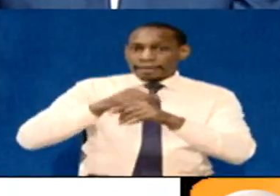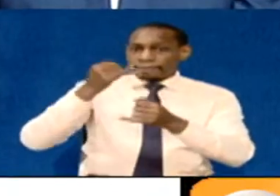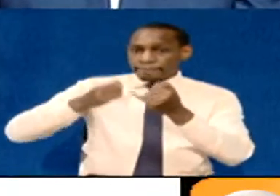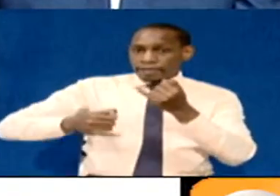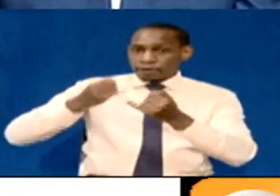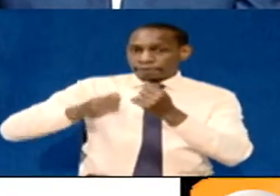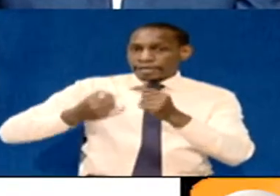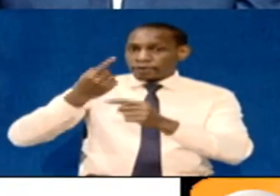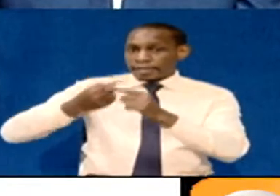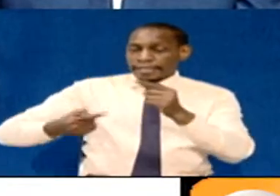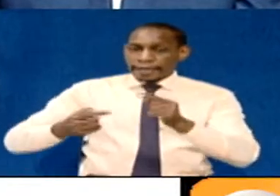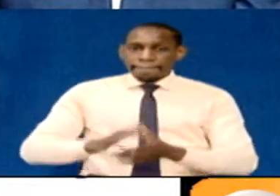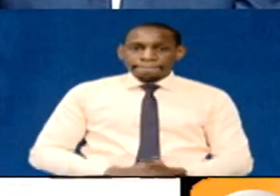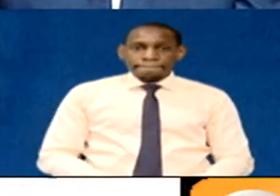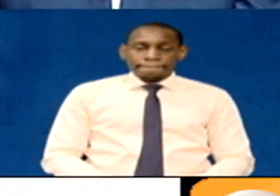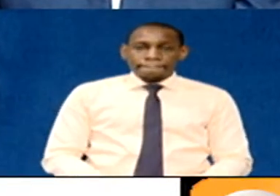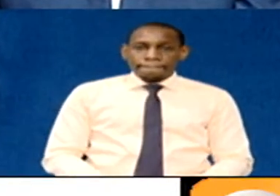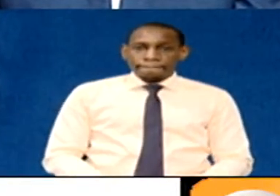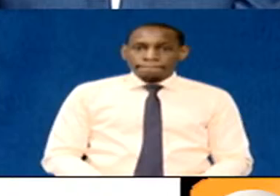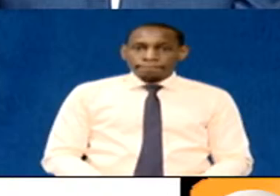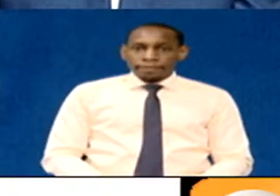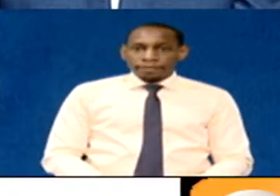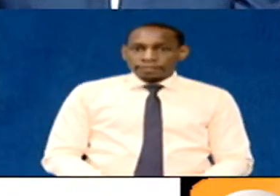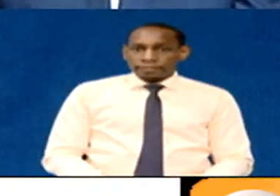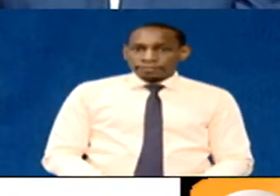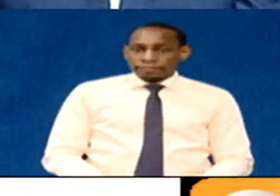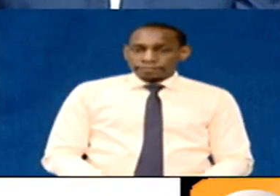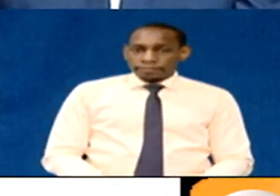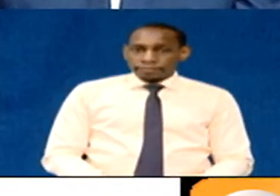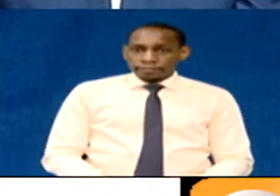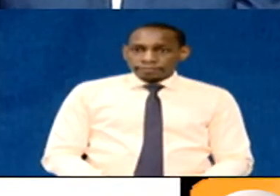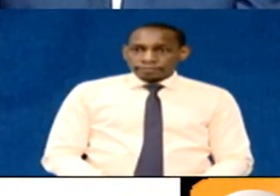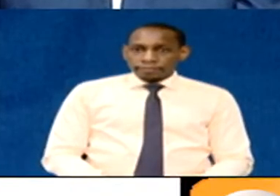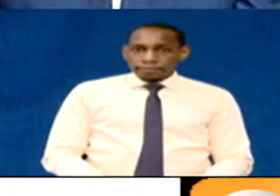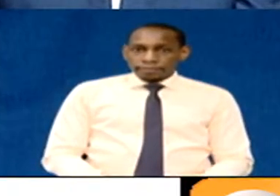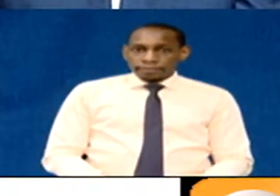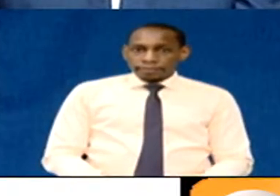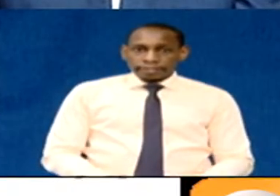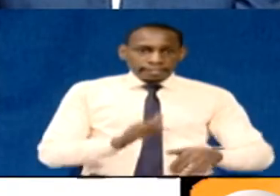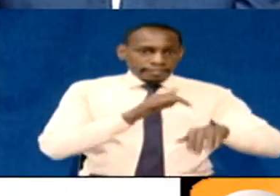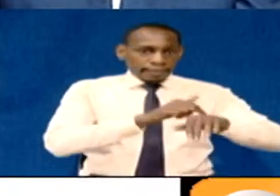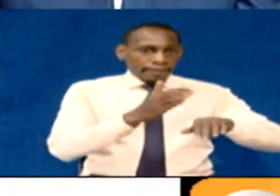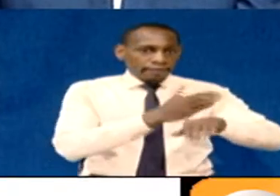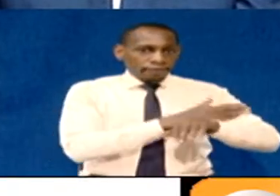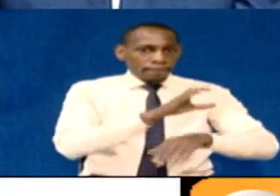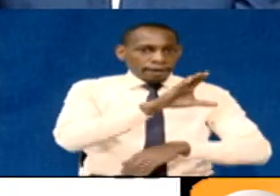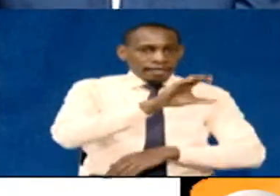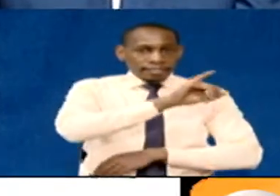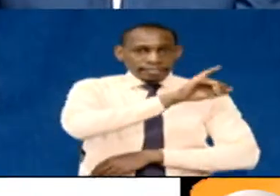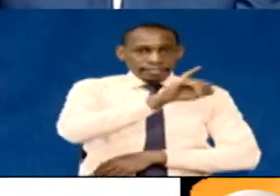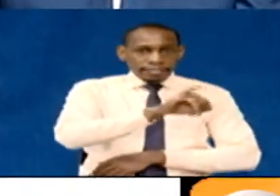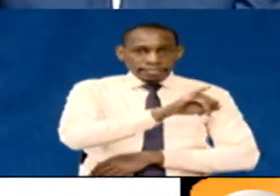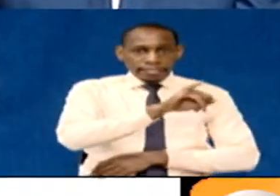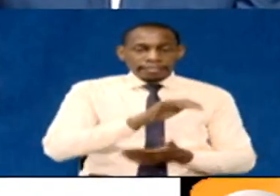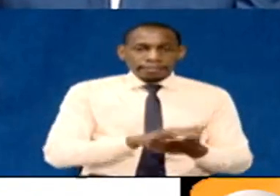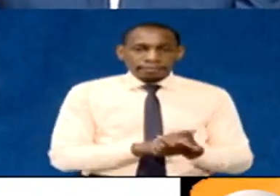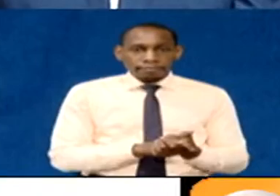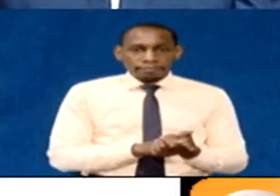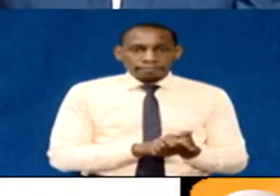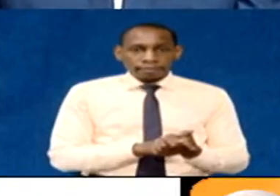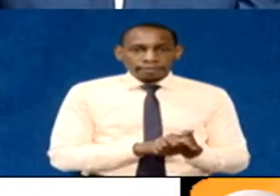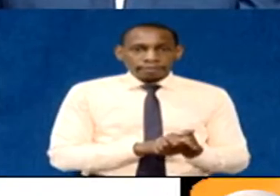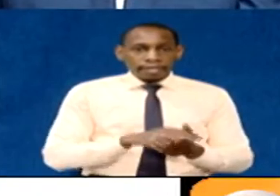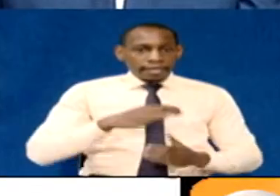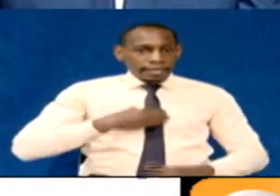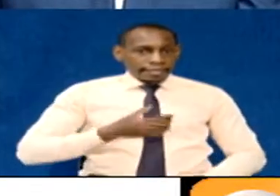last year of that. And when you have a former Chief Justice or Chief Justice Emeritus